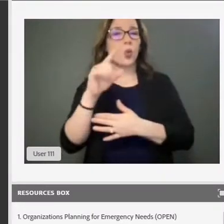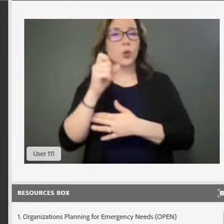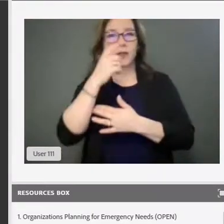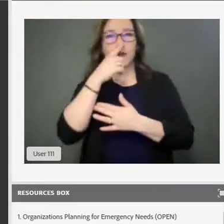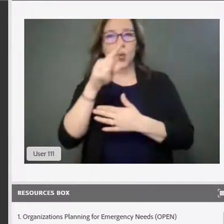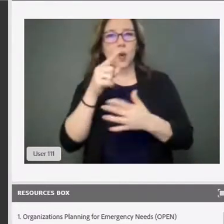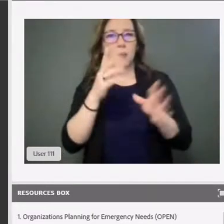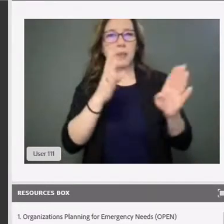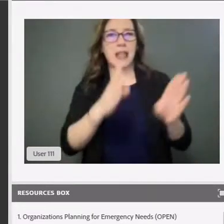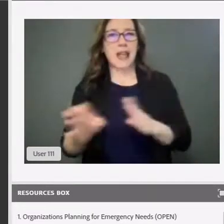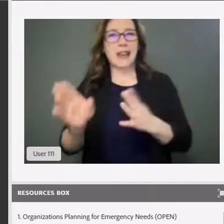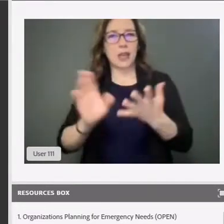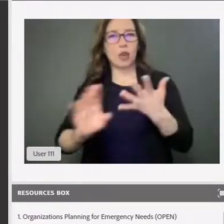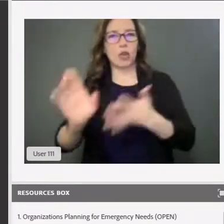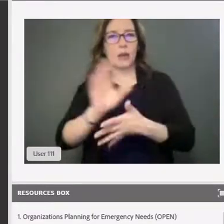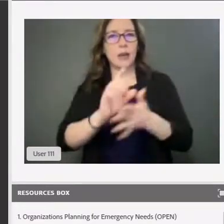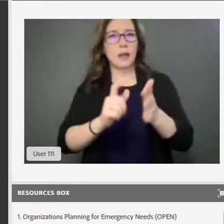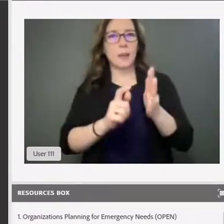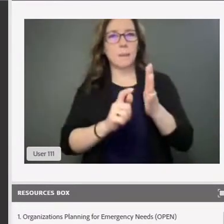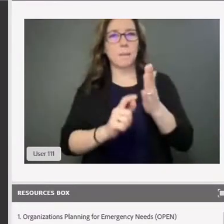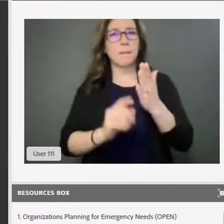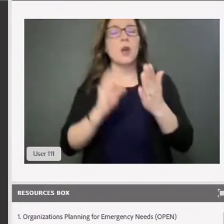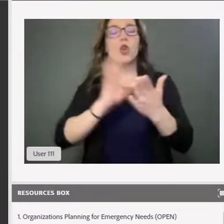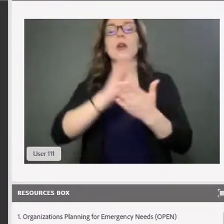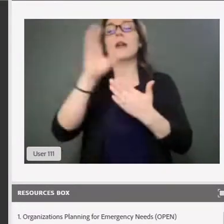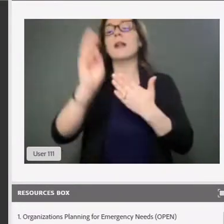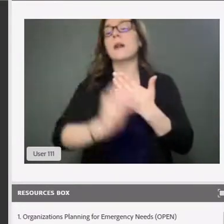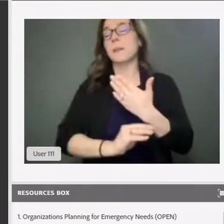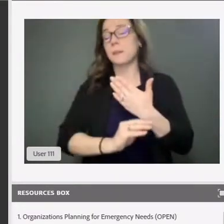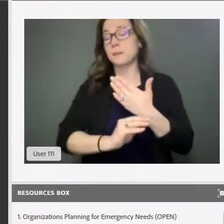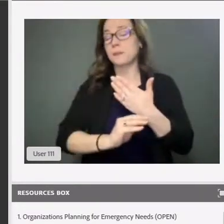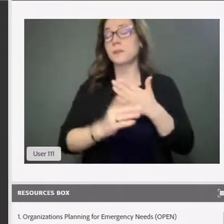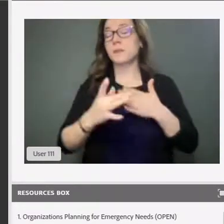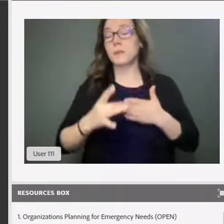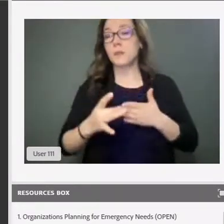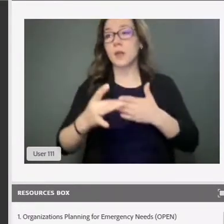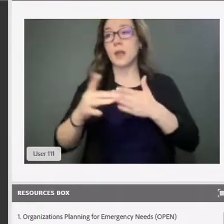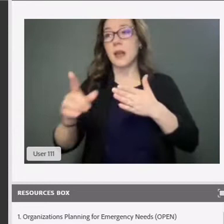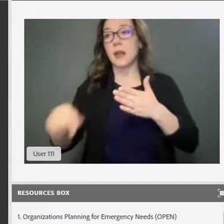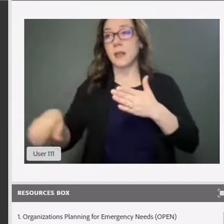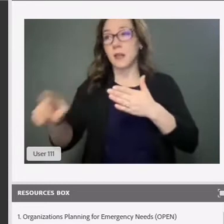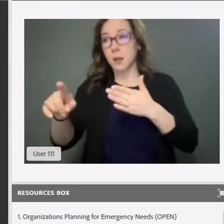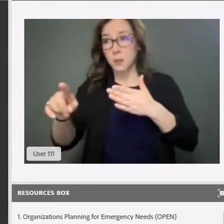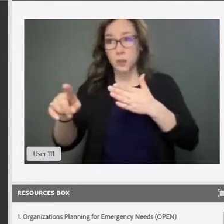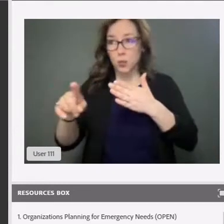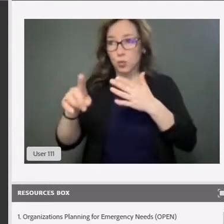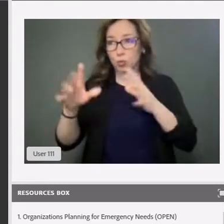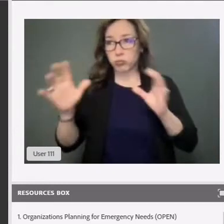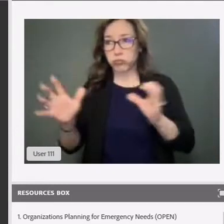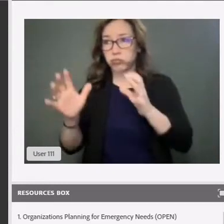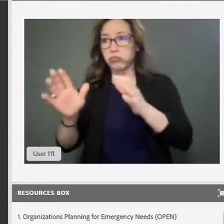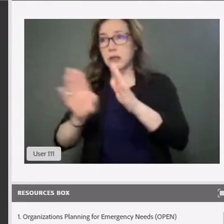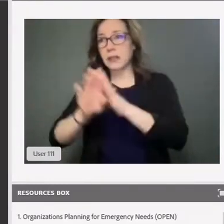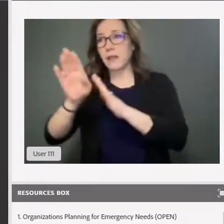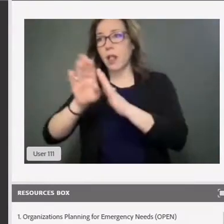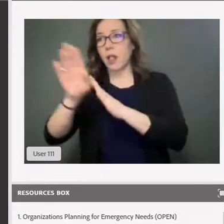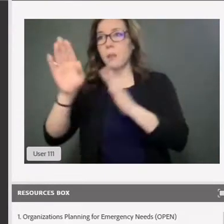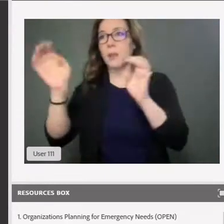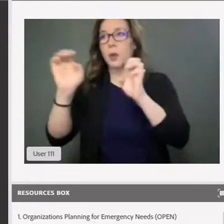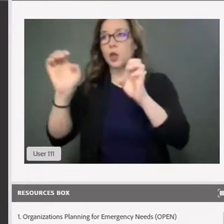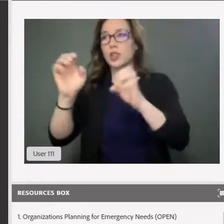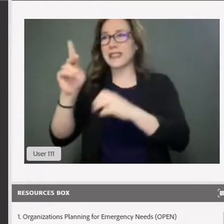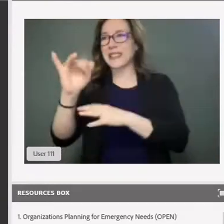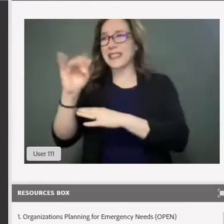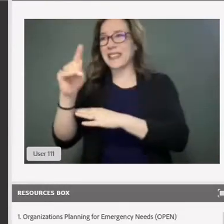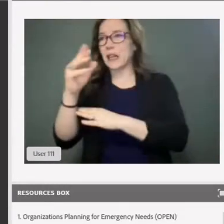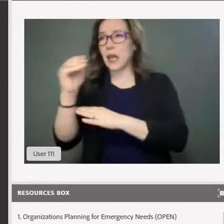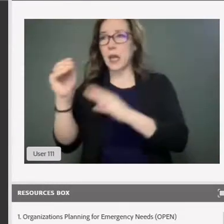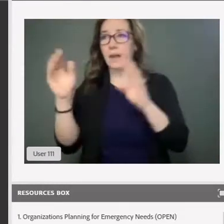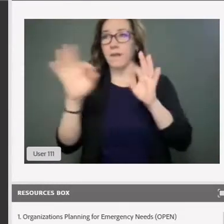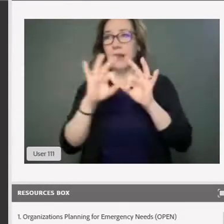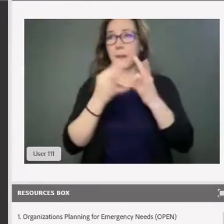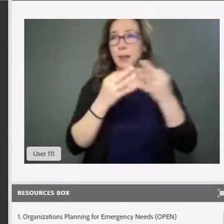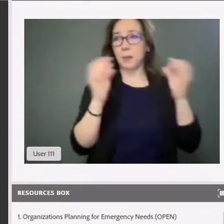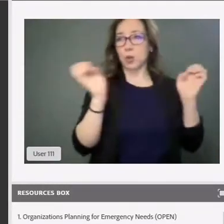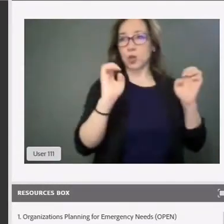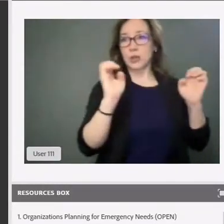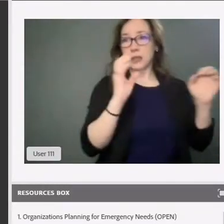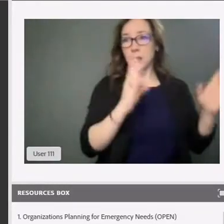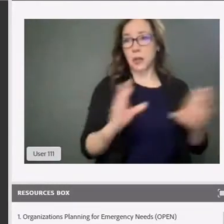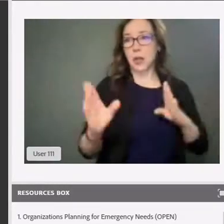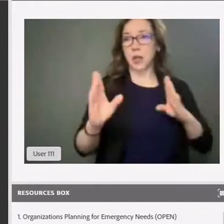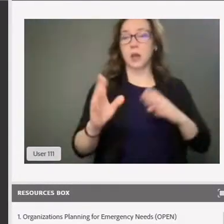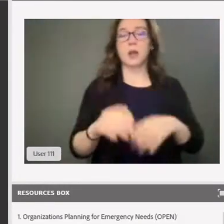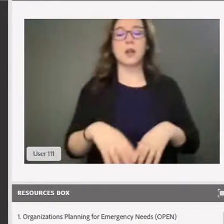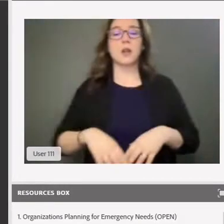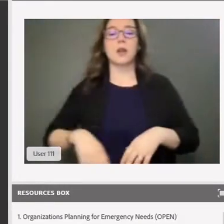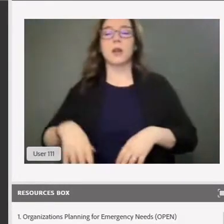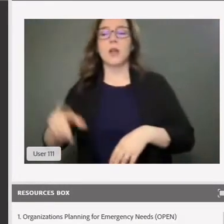other educational programming to guide students in how to create emergency kits and family communications plans. Partner with stakeholders to assist